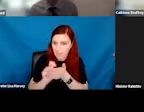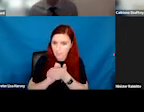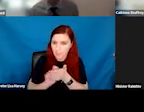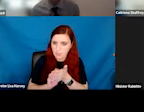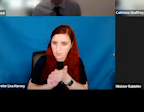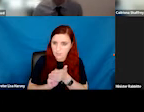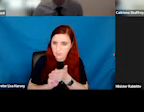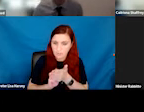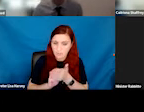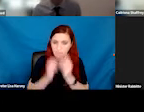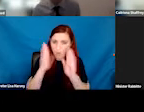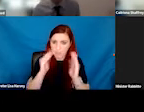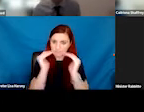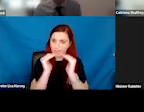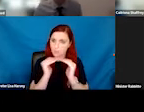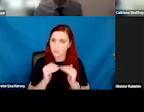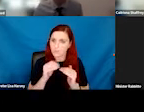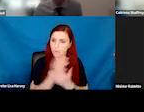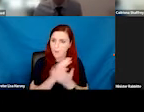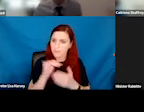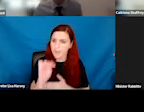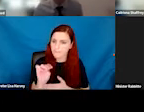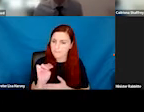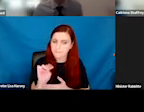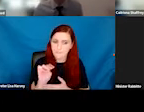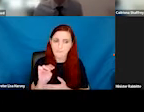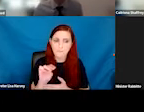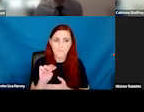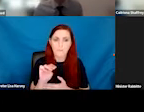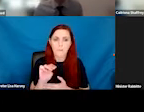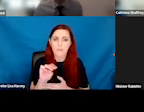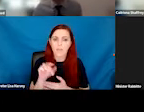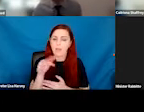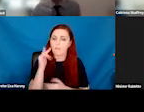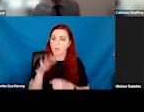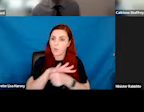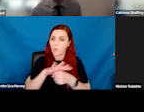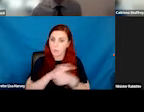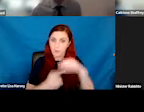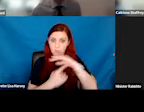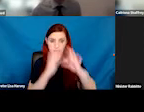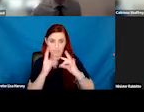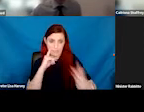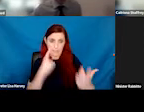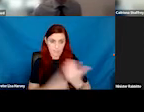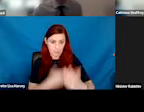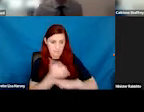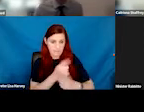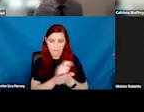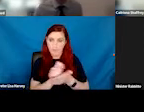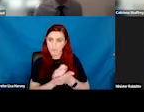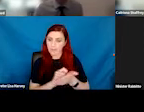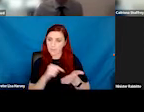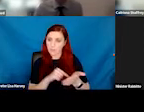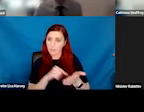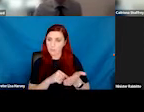relate to Part M, our access and use requirements. Where a local authority is making a decision on that application,